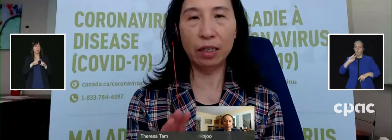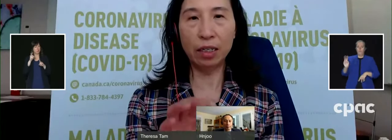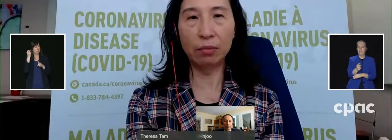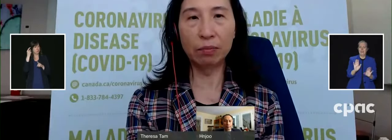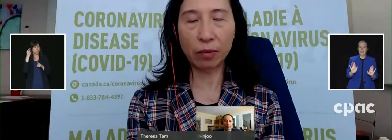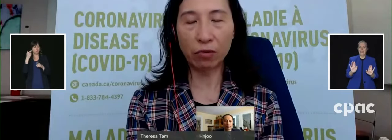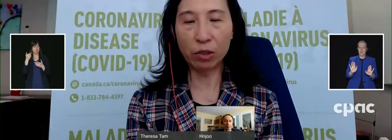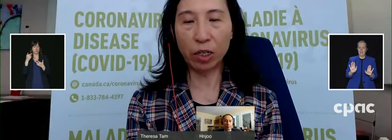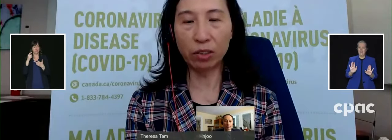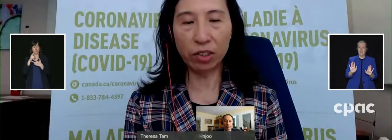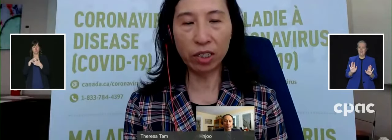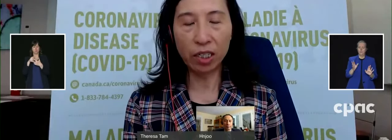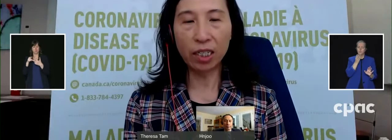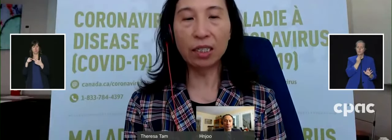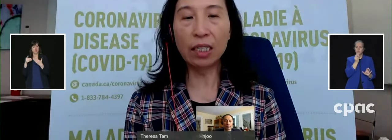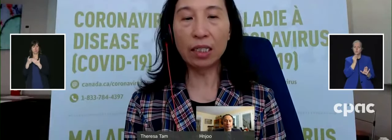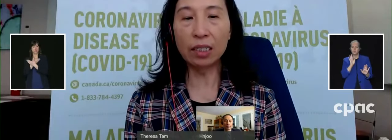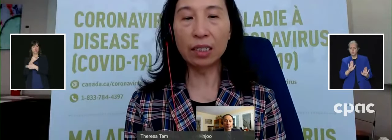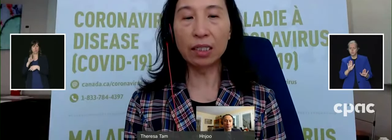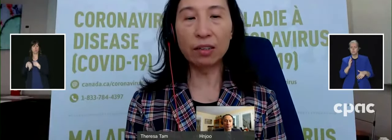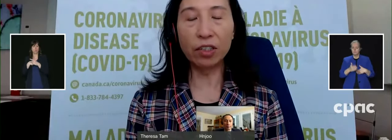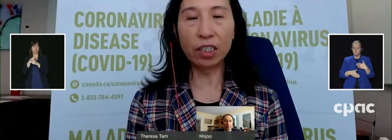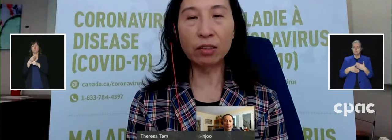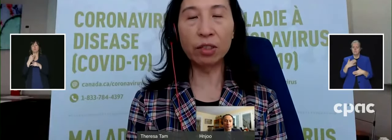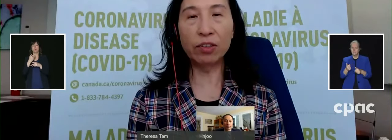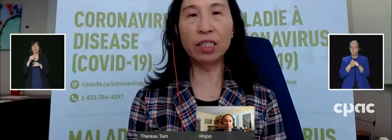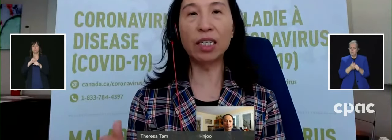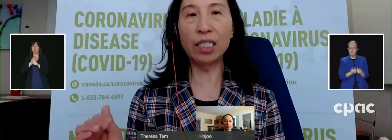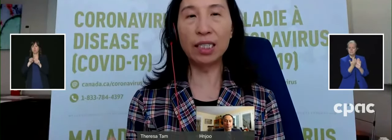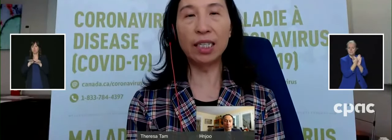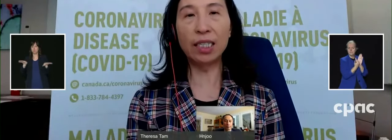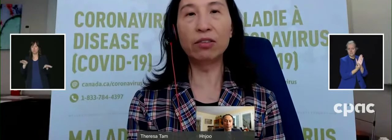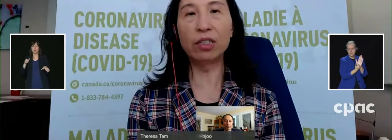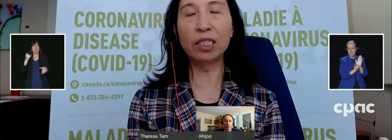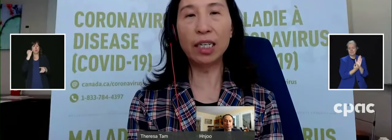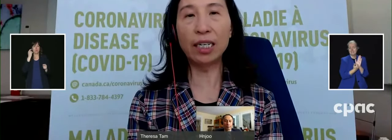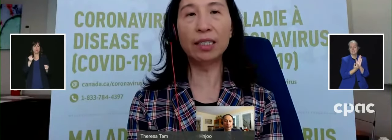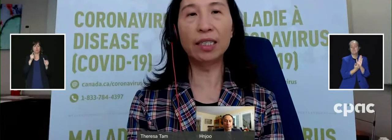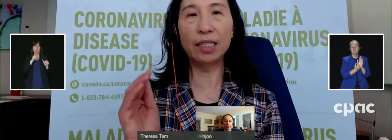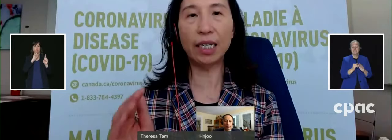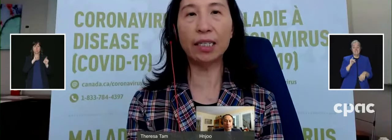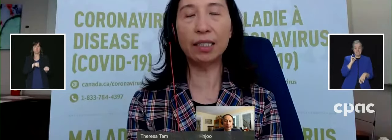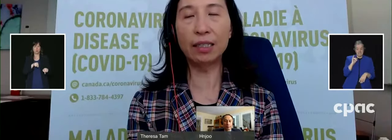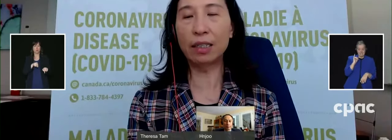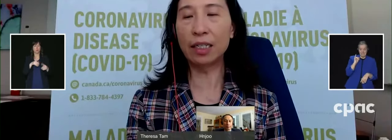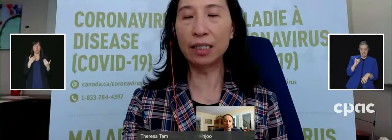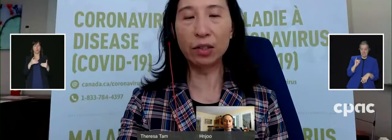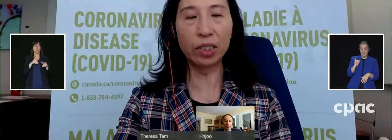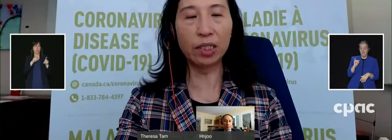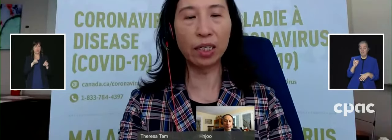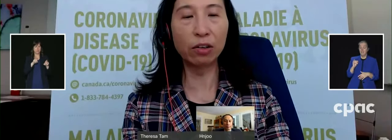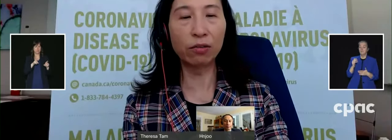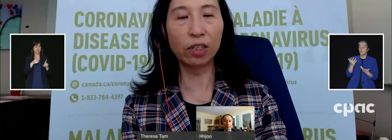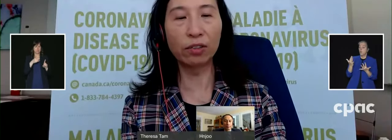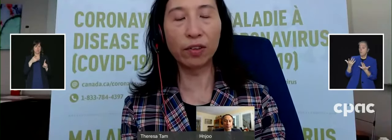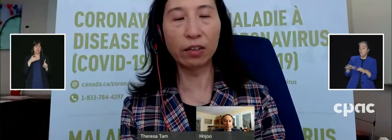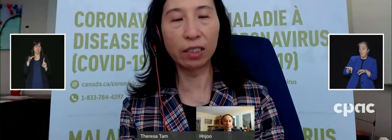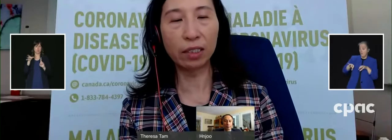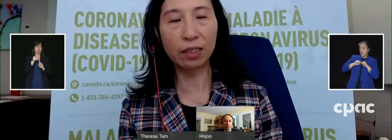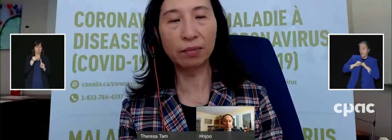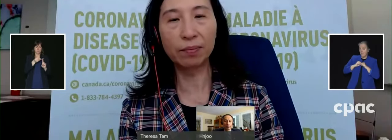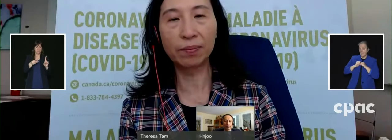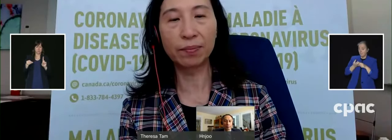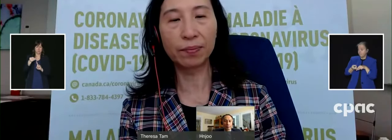rapid response is needed if you suddenly see an increase in cases and tests and sequence and look for